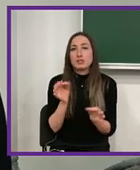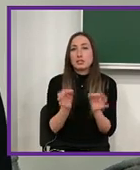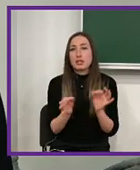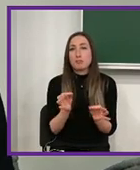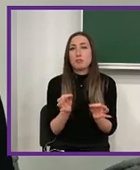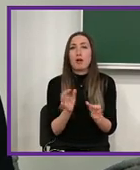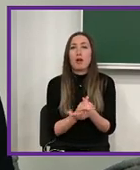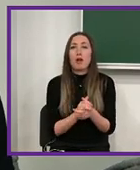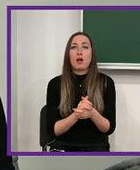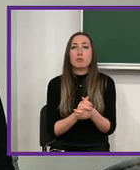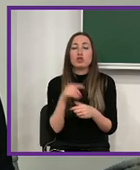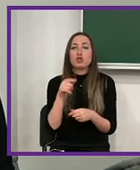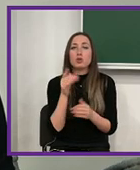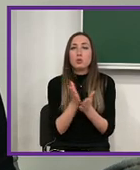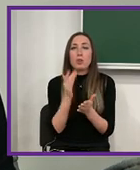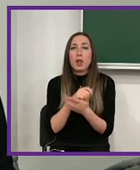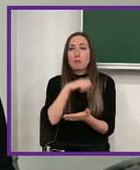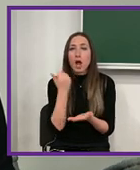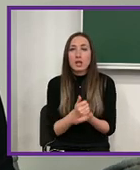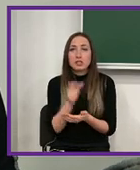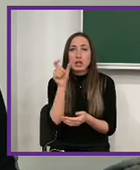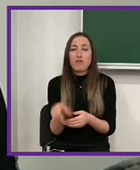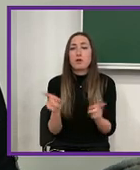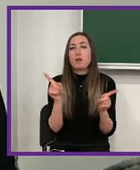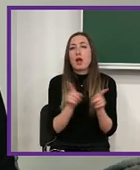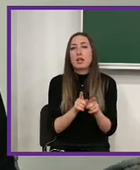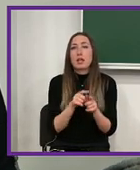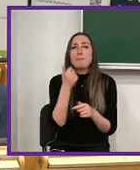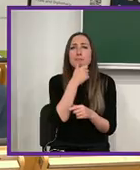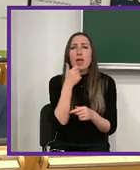knowledge raising internally and locally as well.